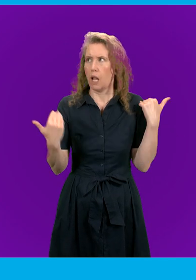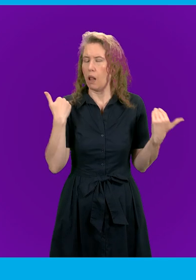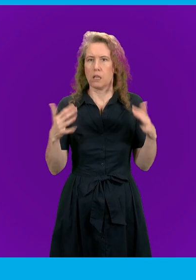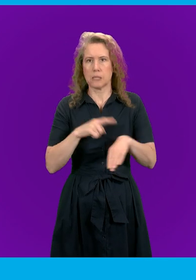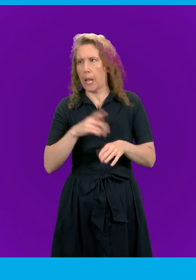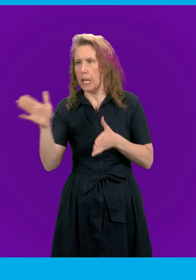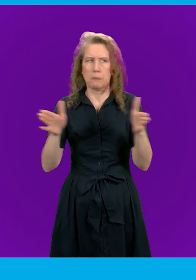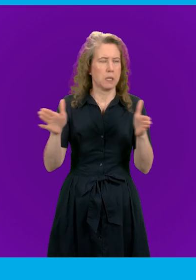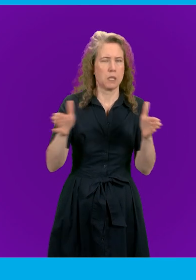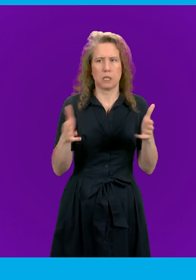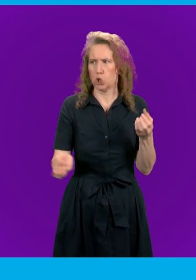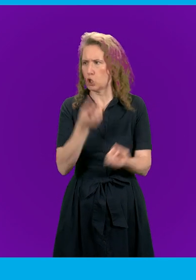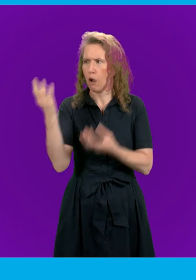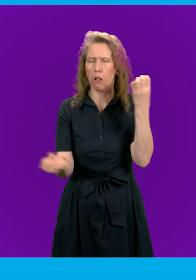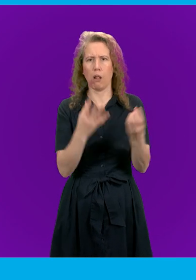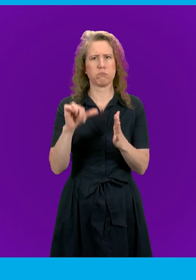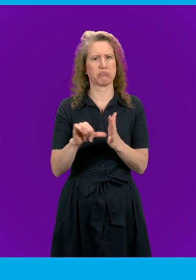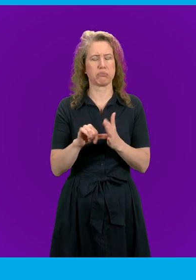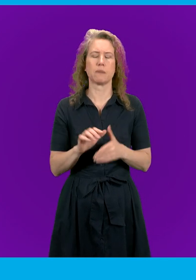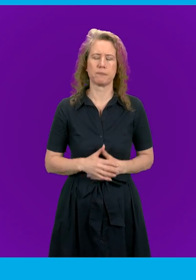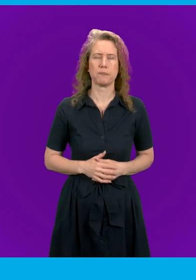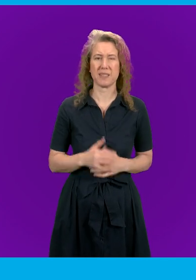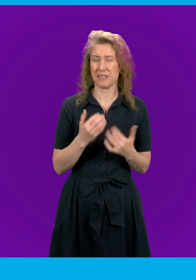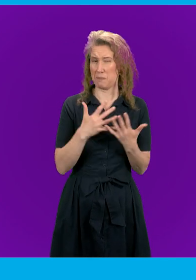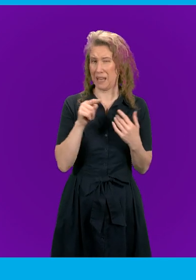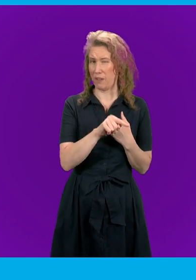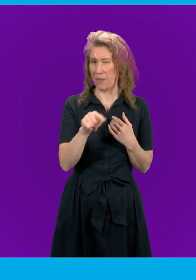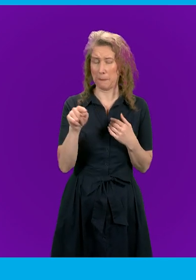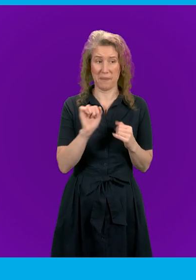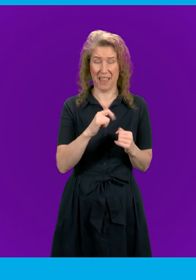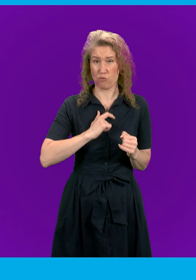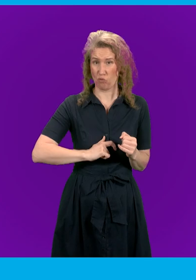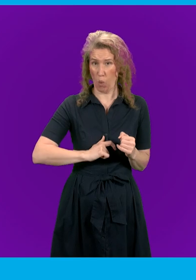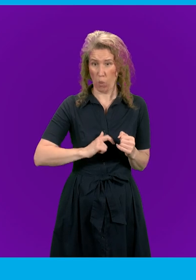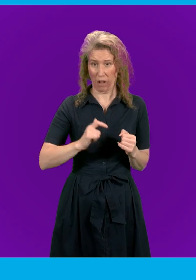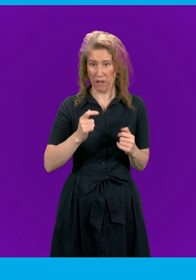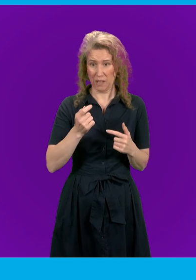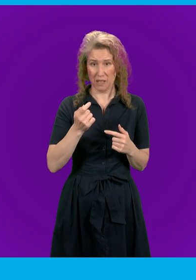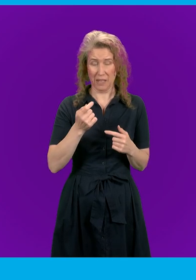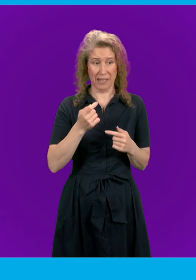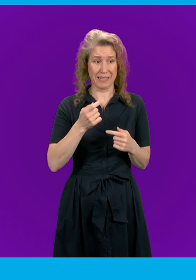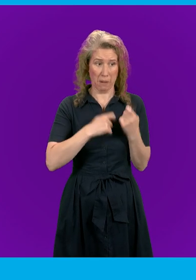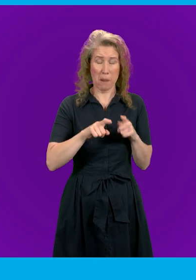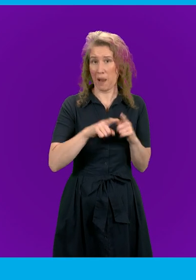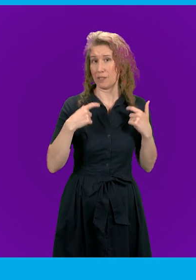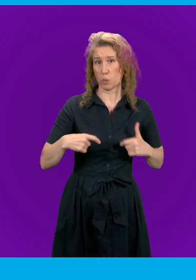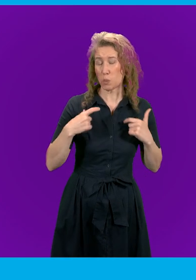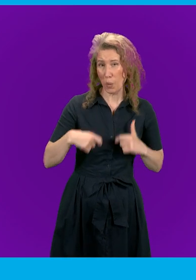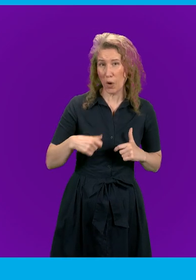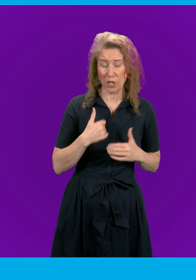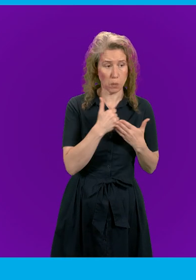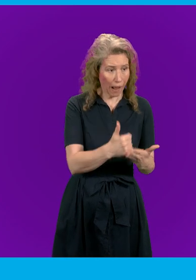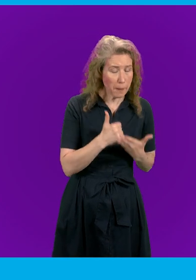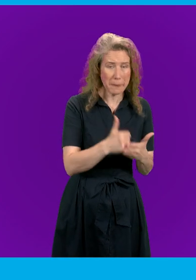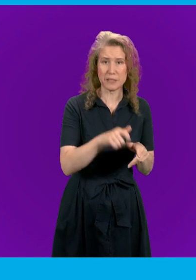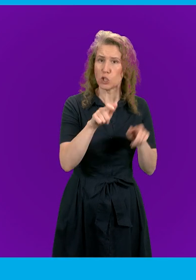time. And a lot of them are actually, their role is just as much kind of almost a social work role, helping the students